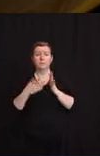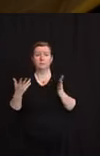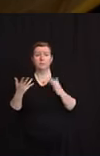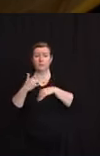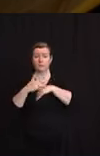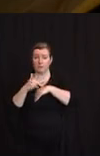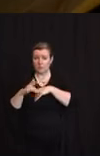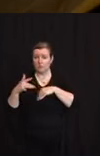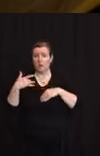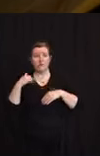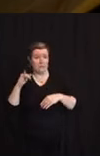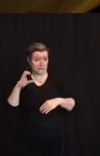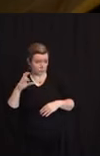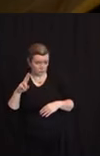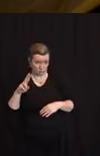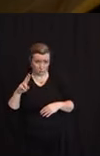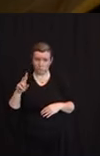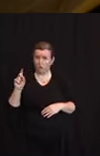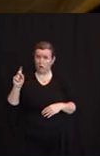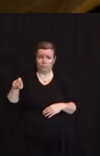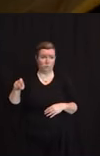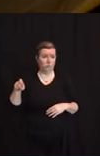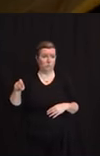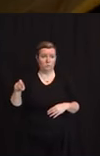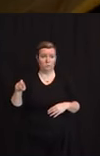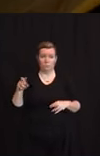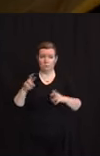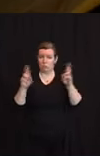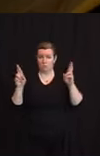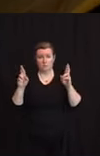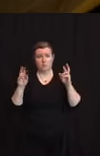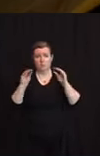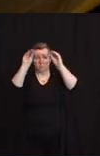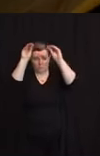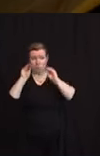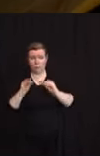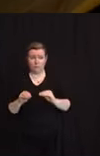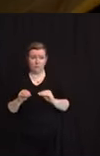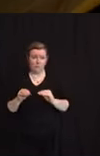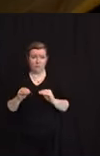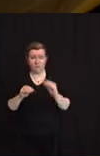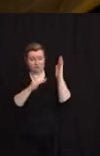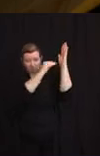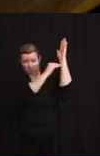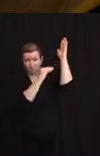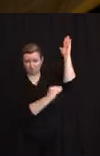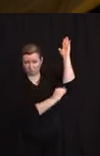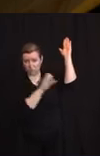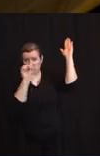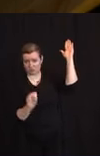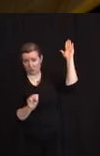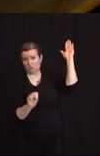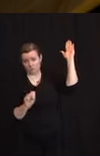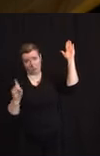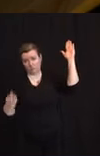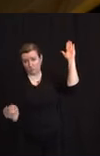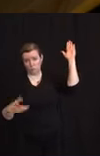move patients down into the southern part of the region if we have to. But at this point, I don't believe we